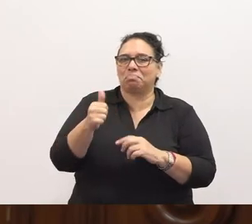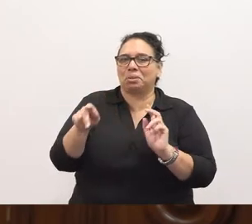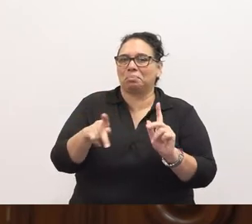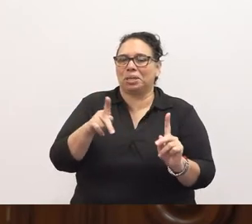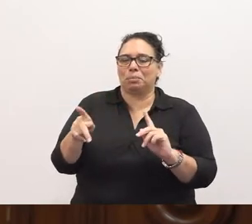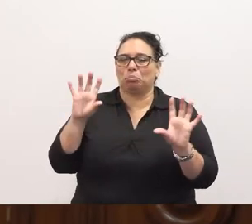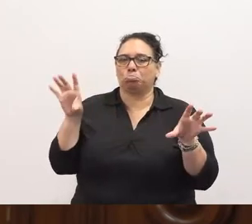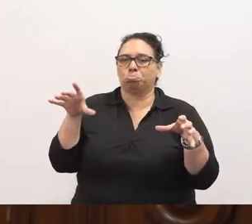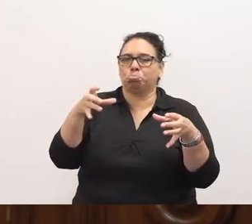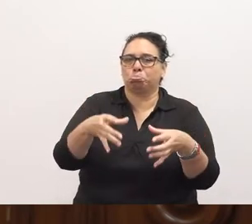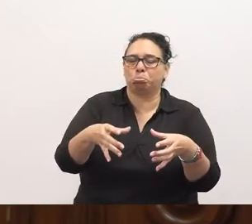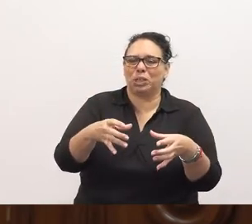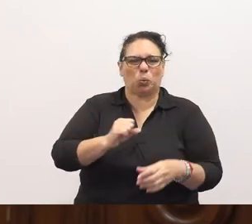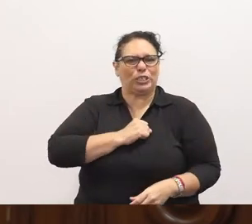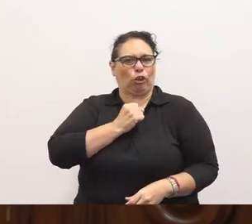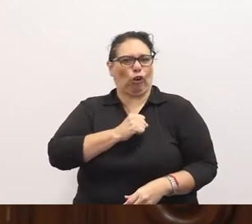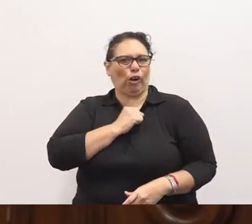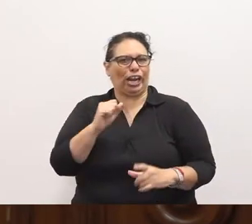sorority group that was there